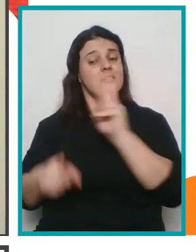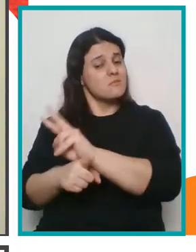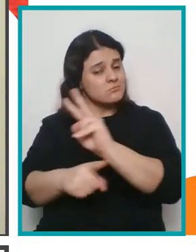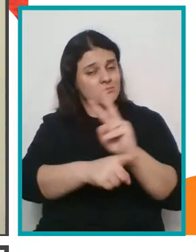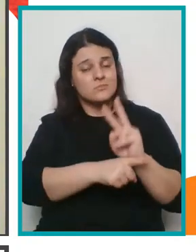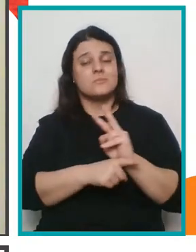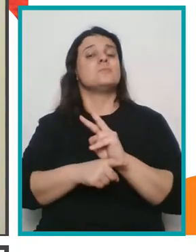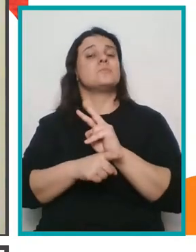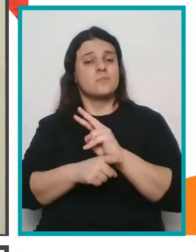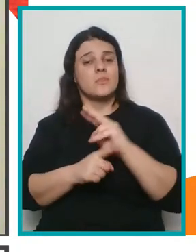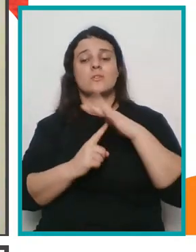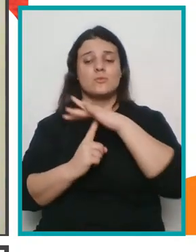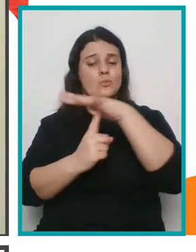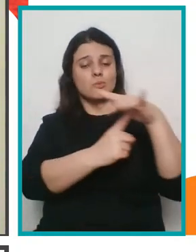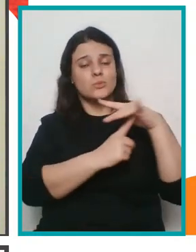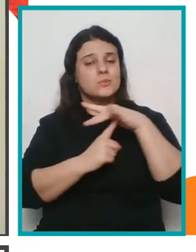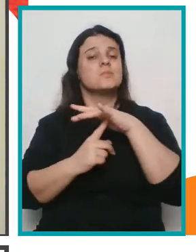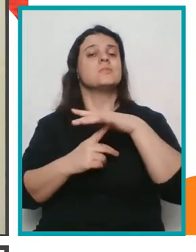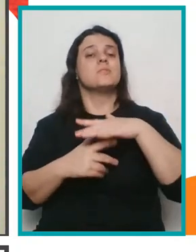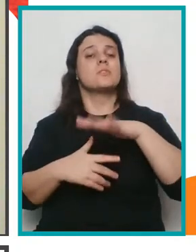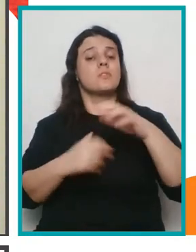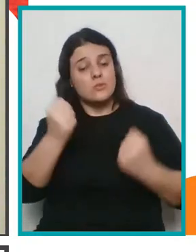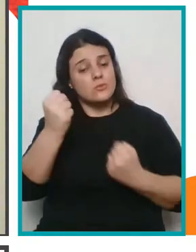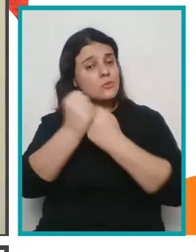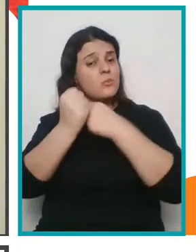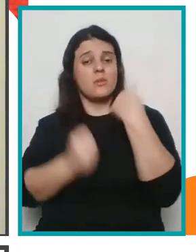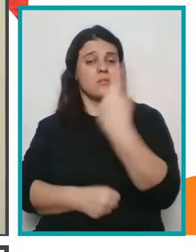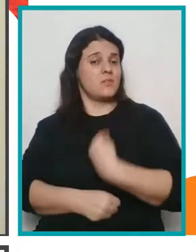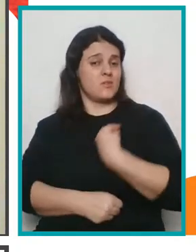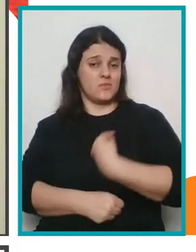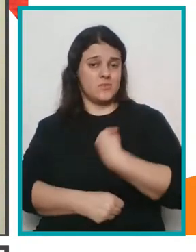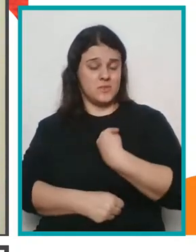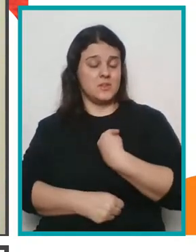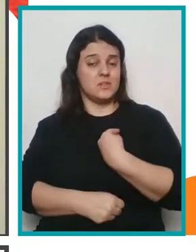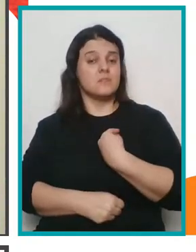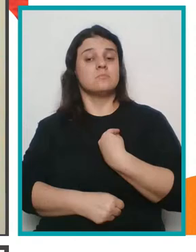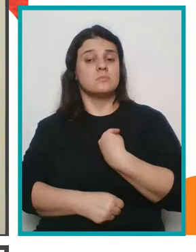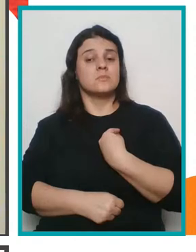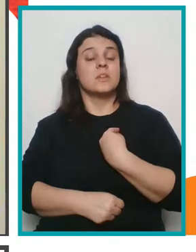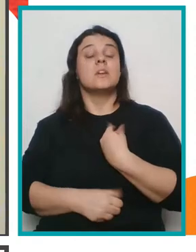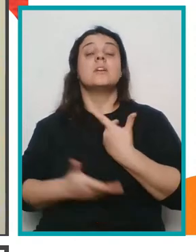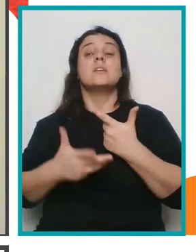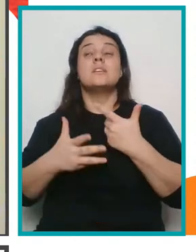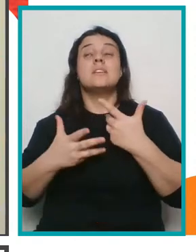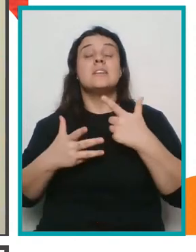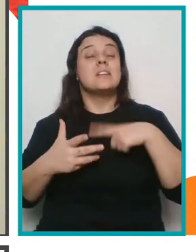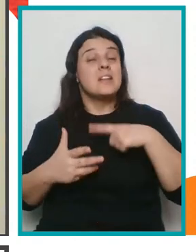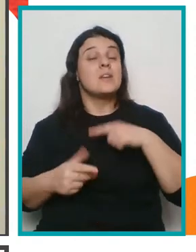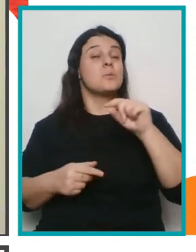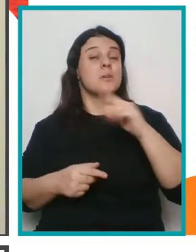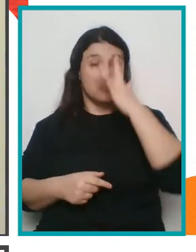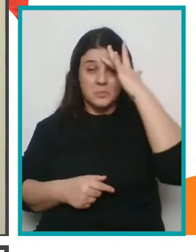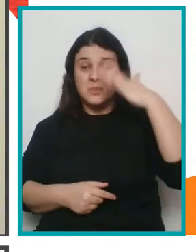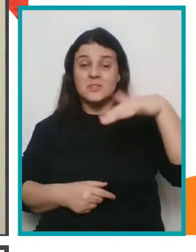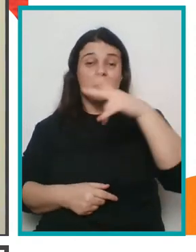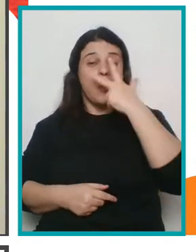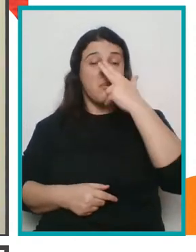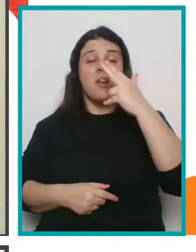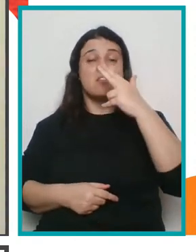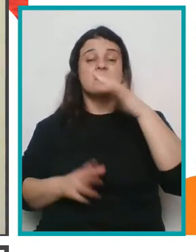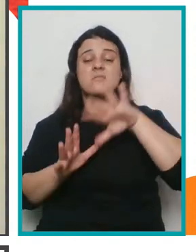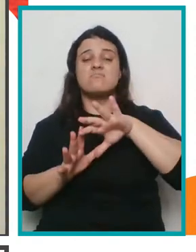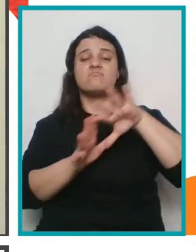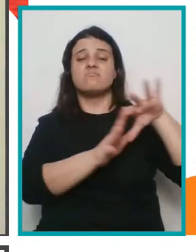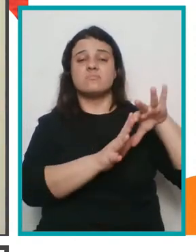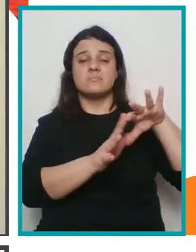country, especially in my culture, people are named after plants, people are named after